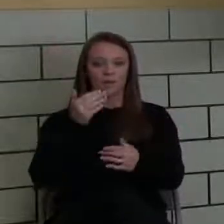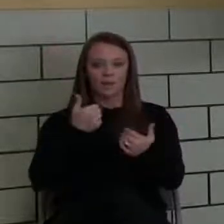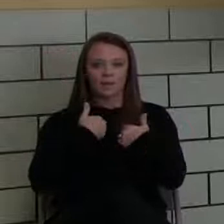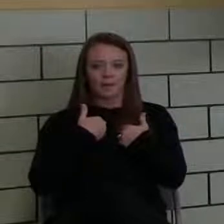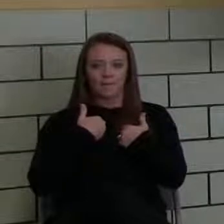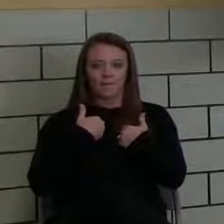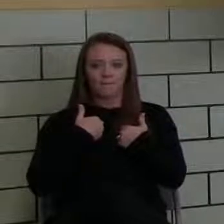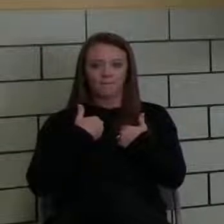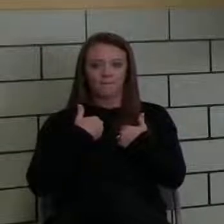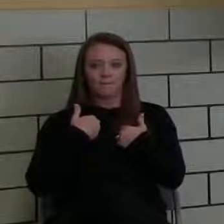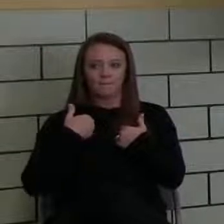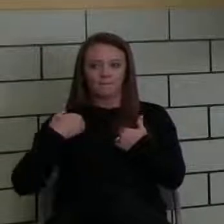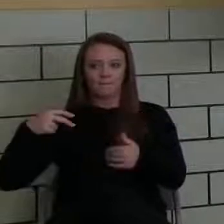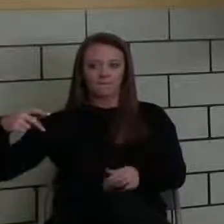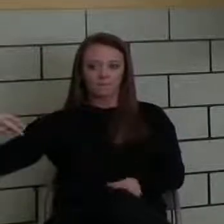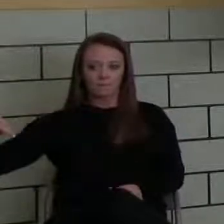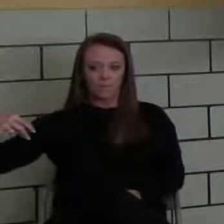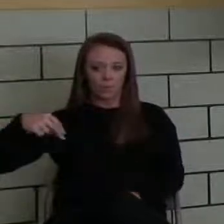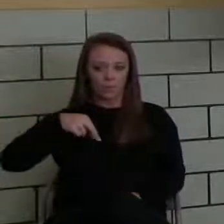red phase,